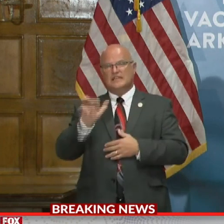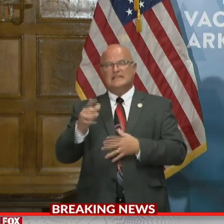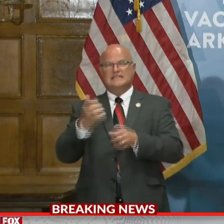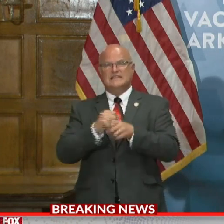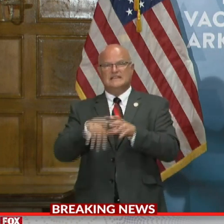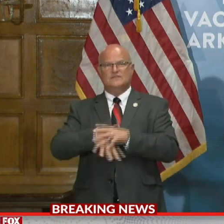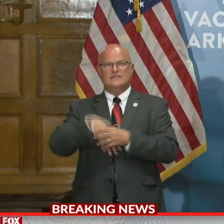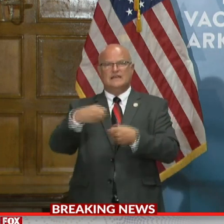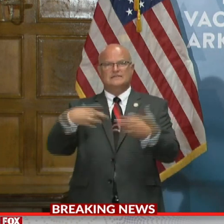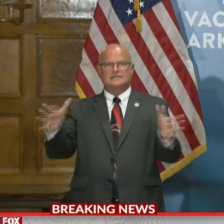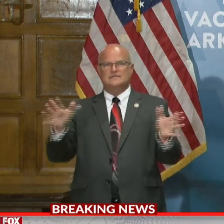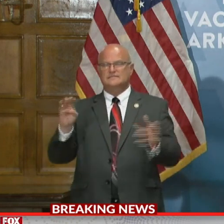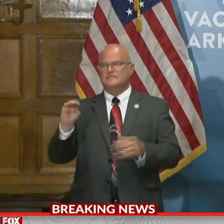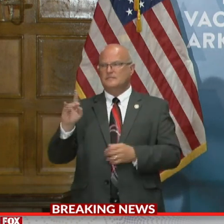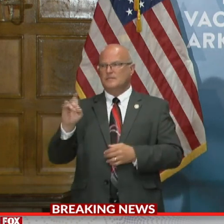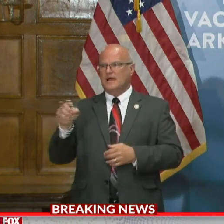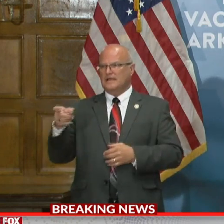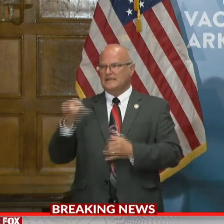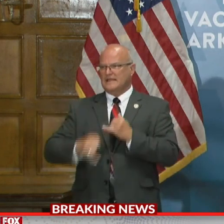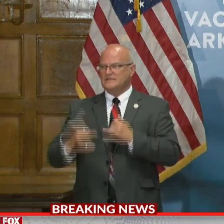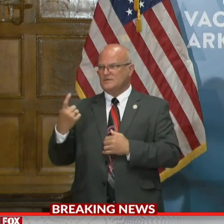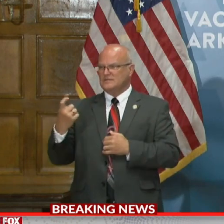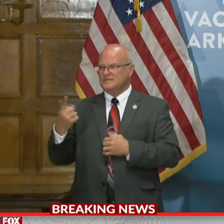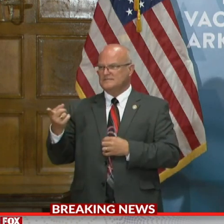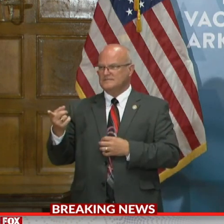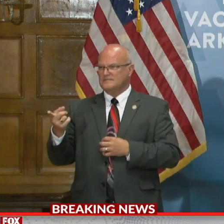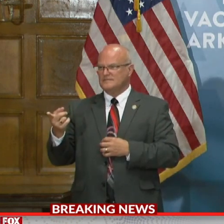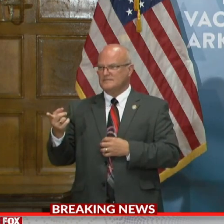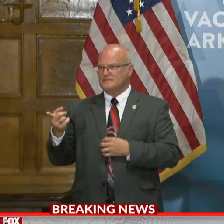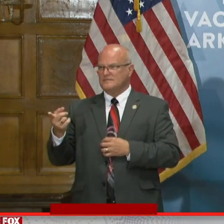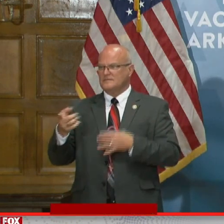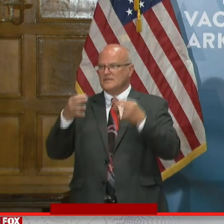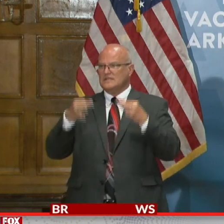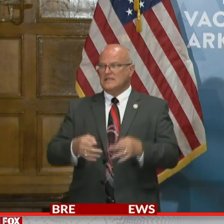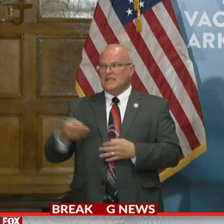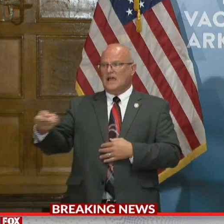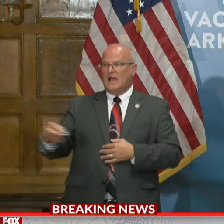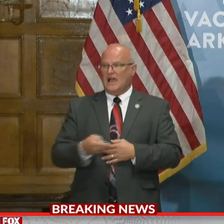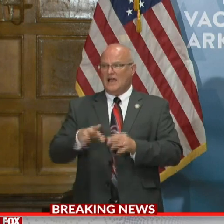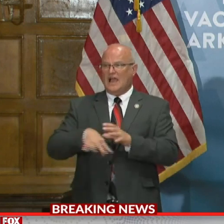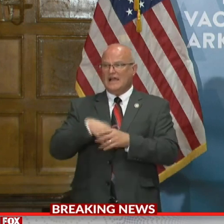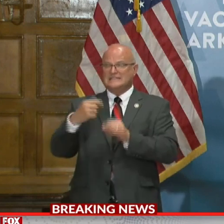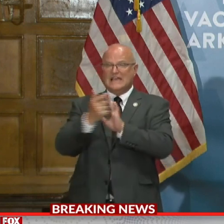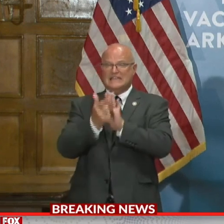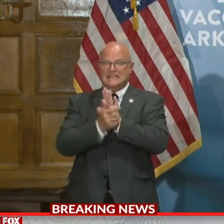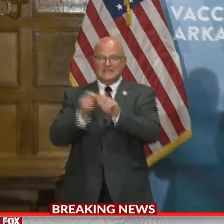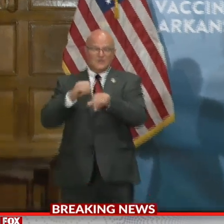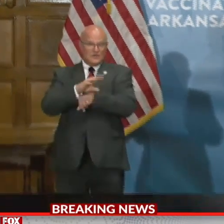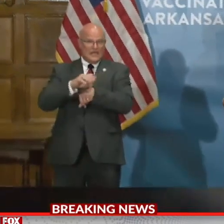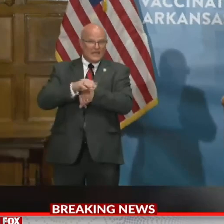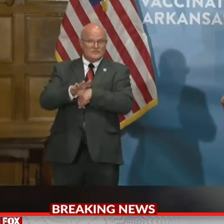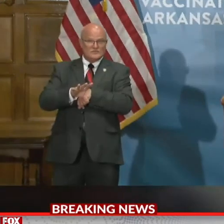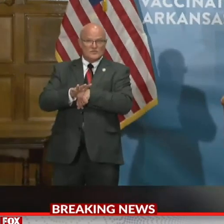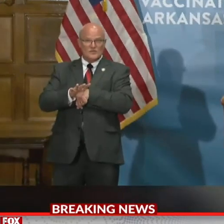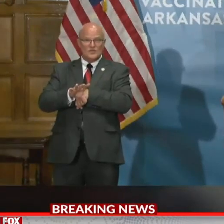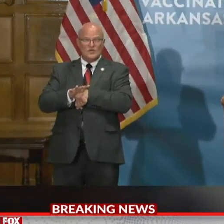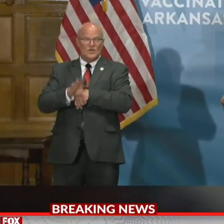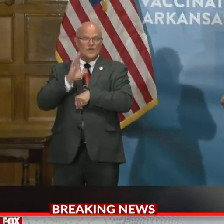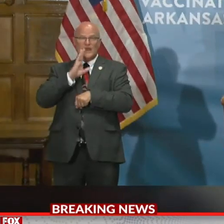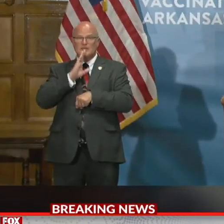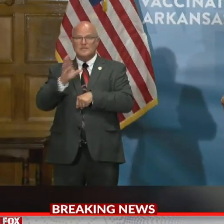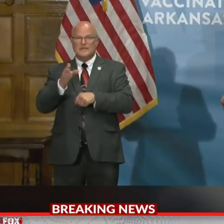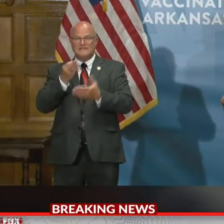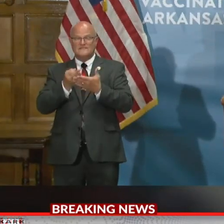get those out. Mike, last question. Have you decided who you're going to hire as outside legal counsel, and will that